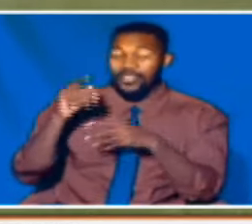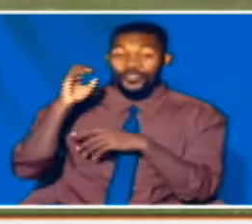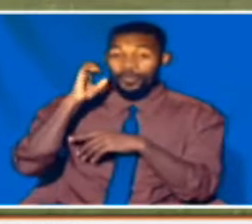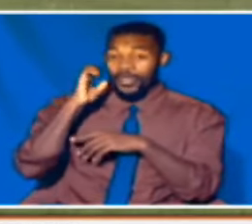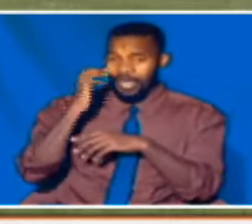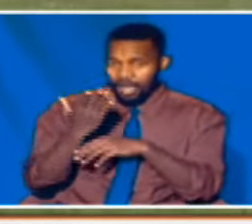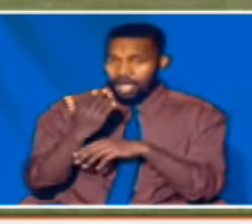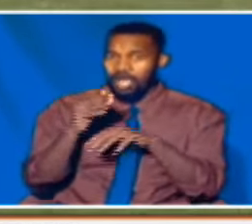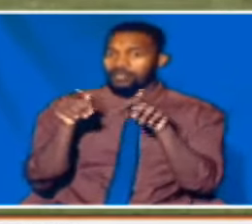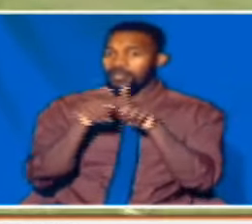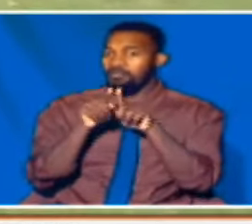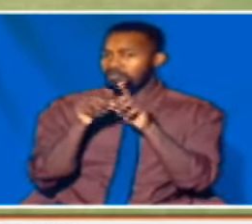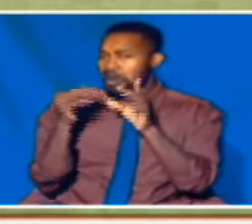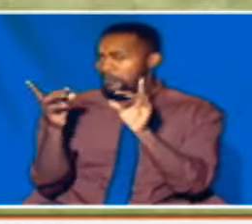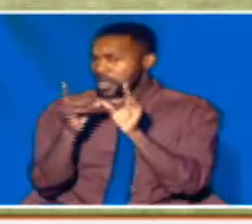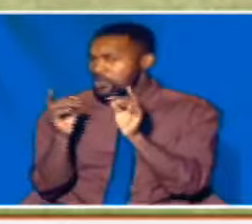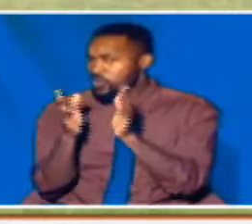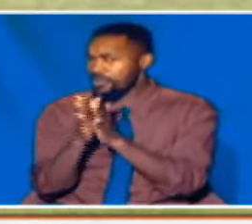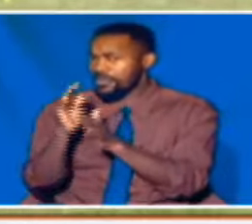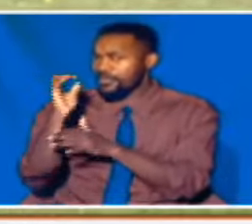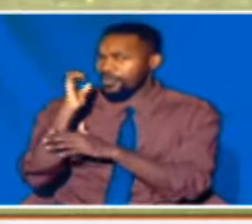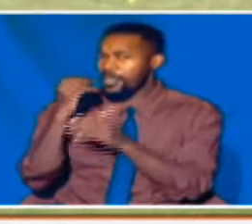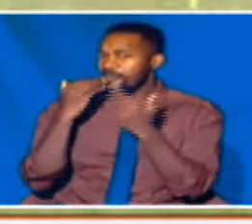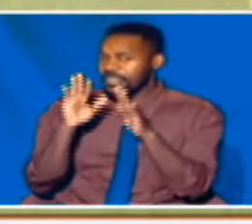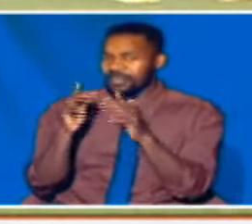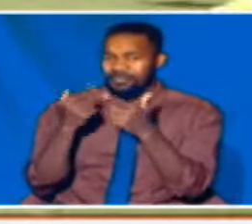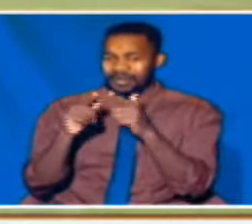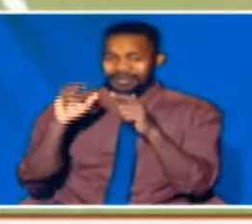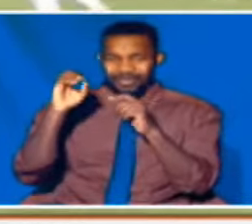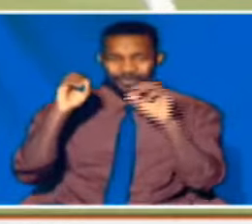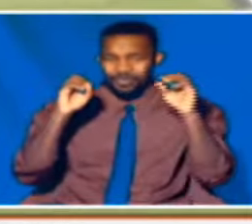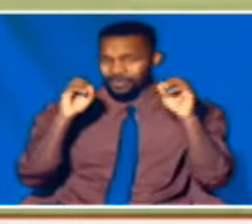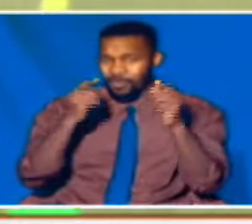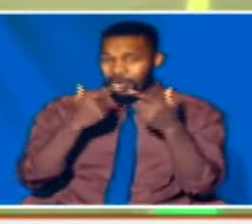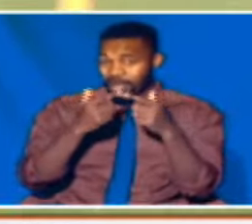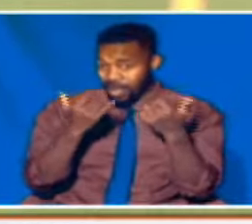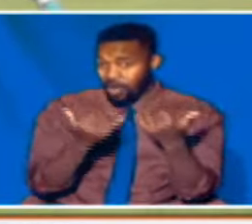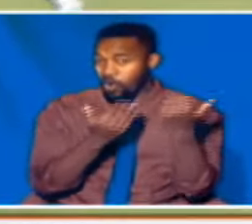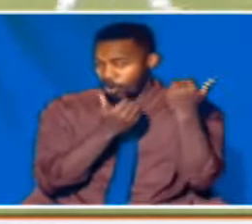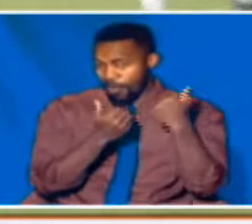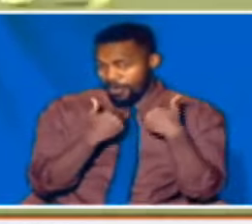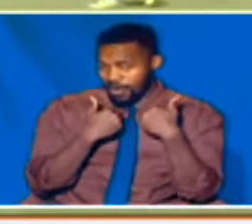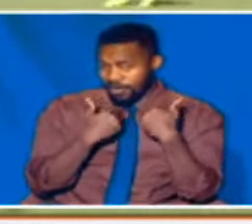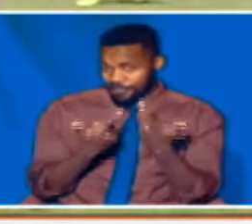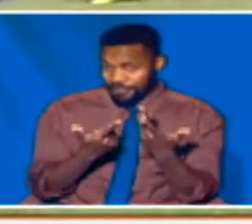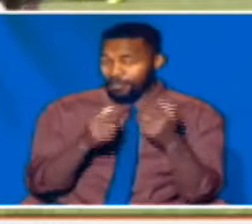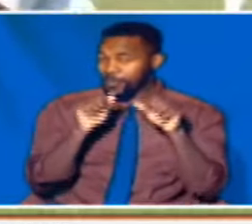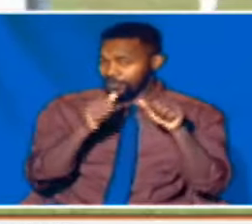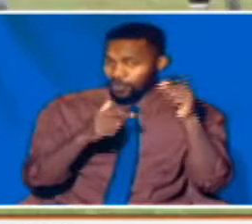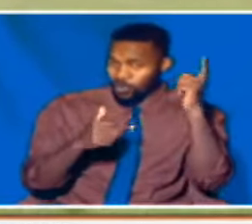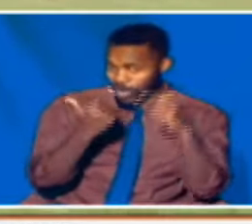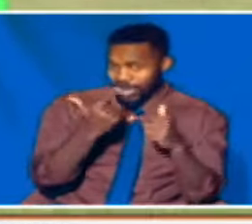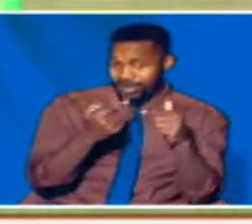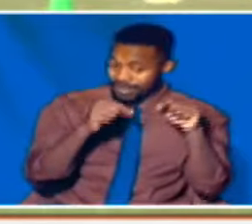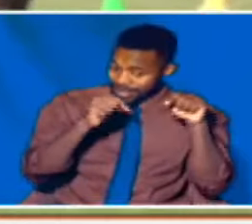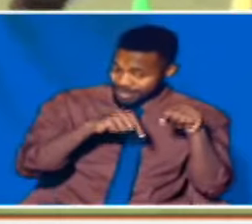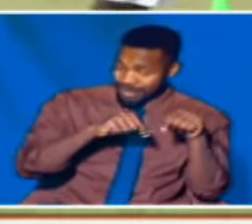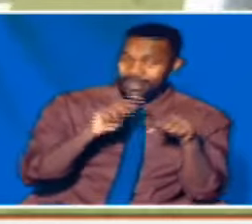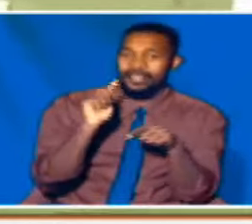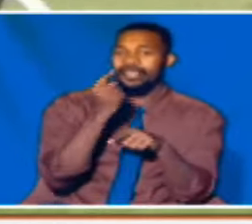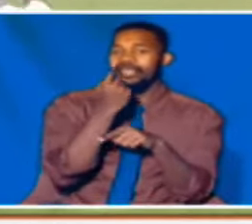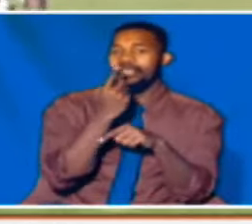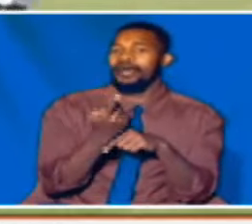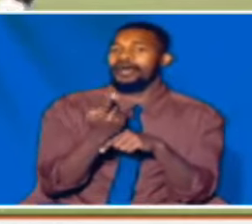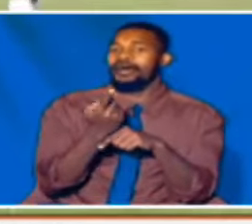Ethiopian counterparts to a goalless draw away and are hopeful that they will manage to bag an important win at home. Kenya